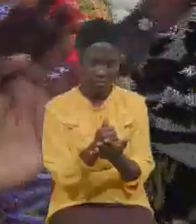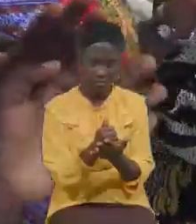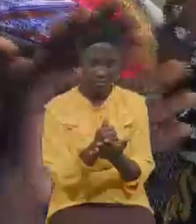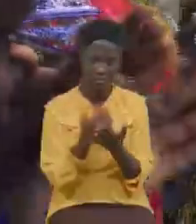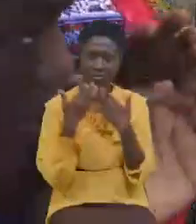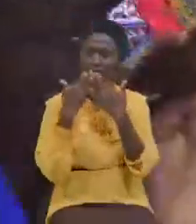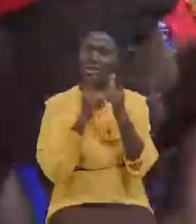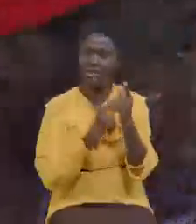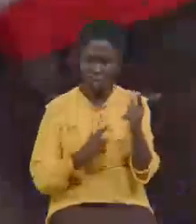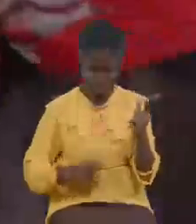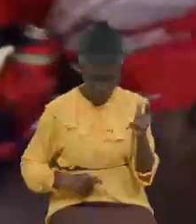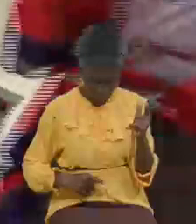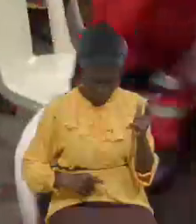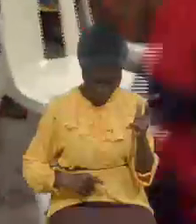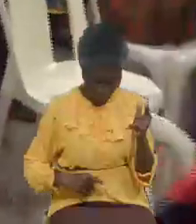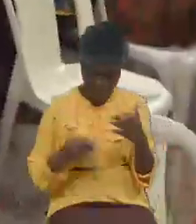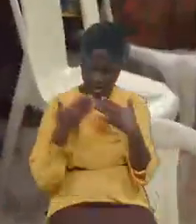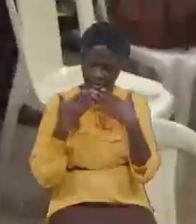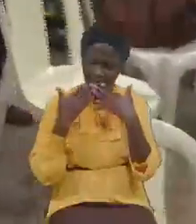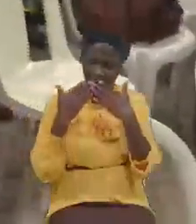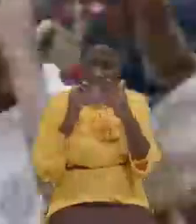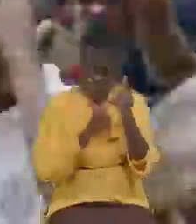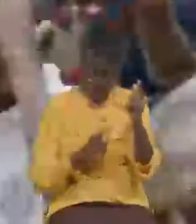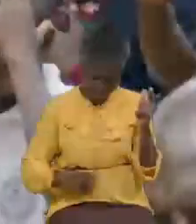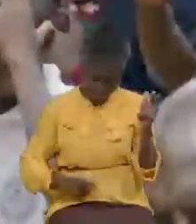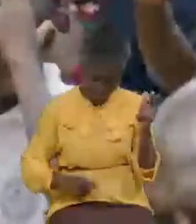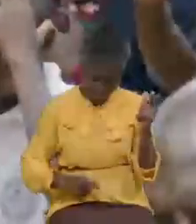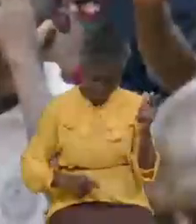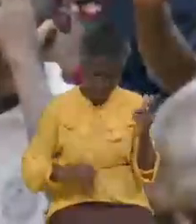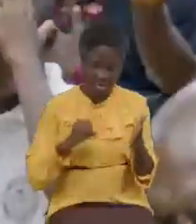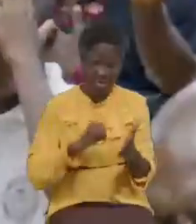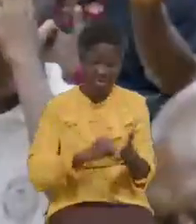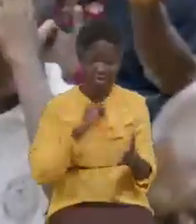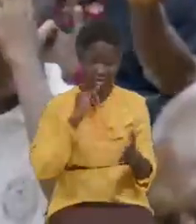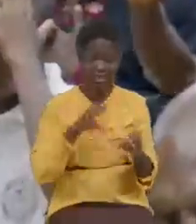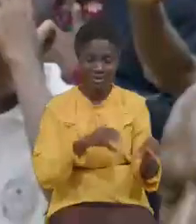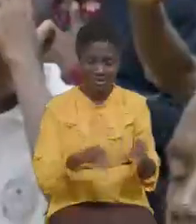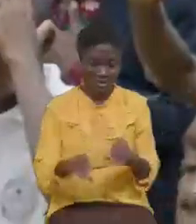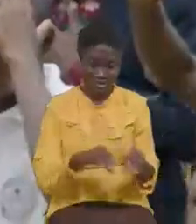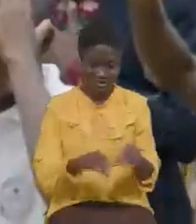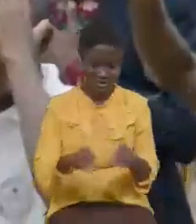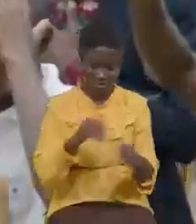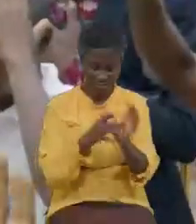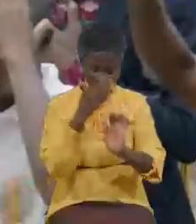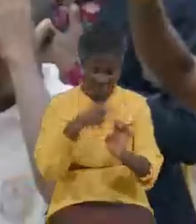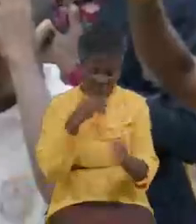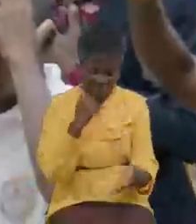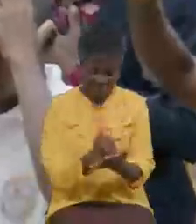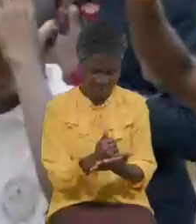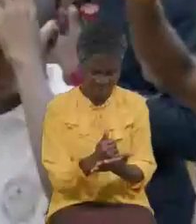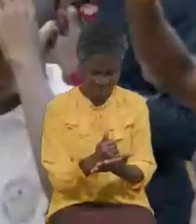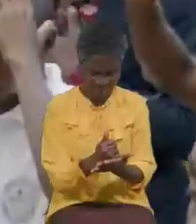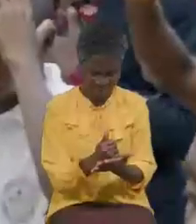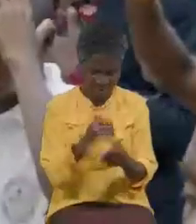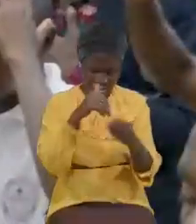Thank you, Lord. Thank you, Lord. It is done.